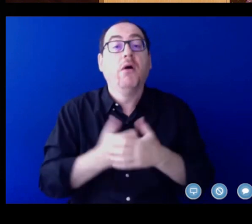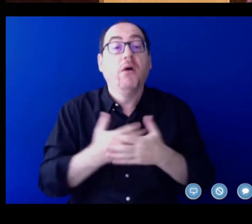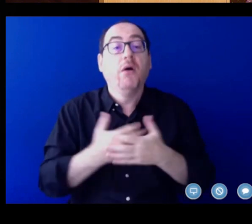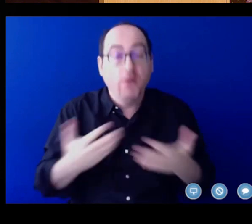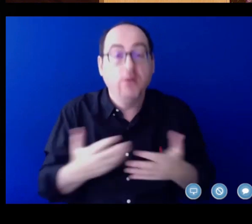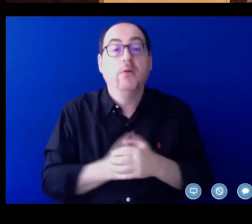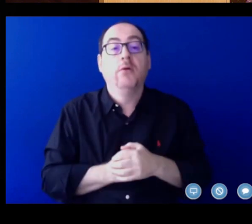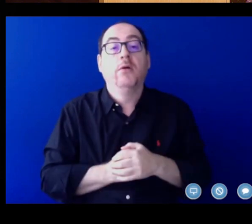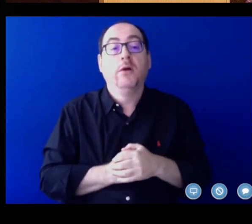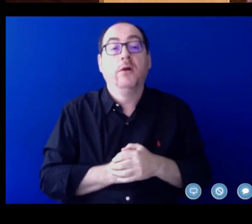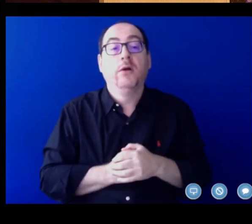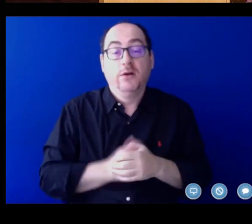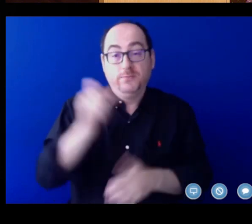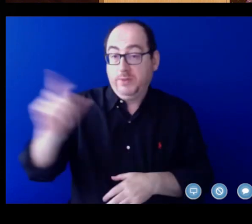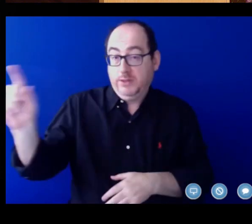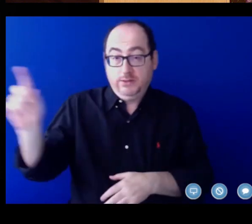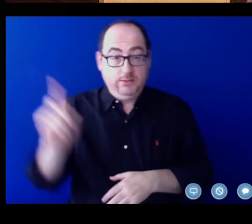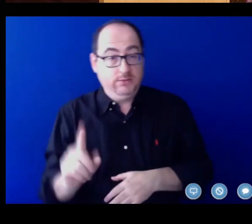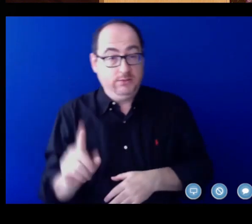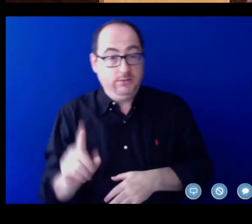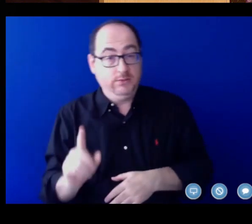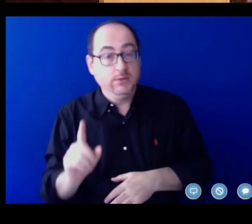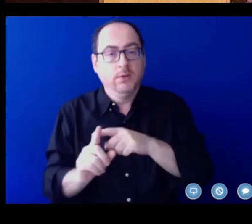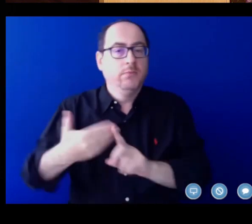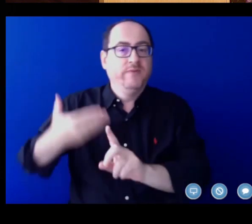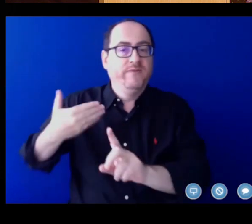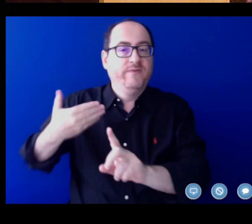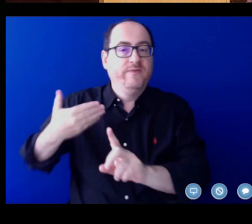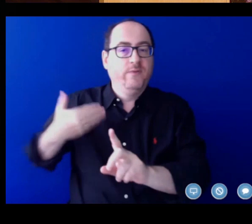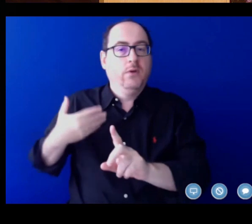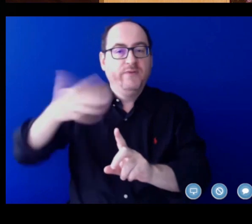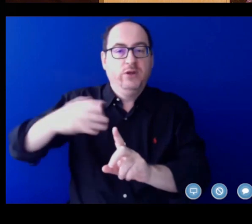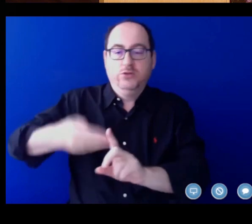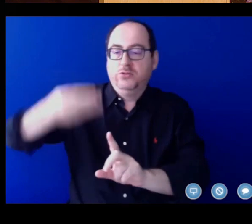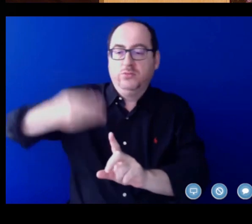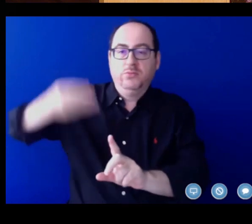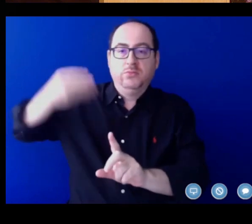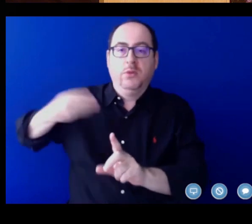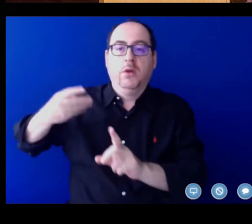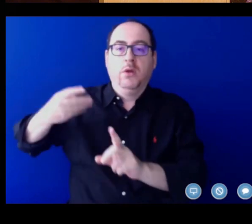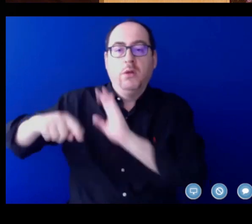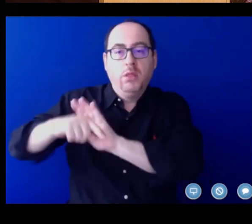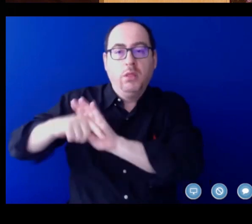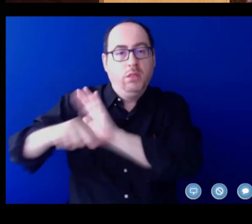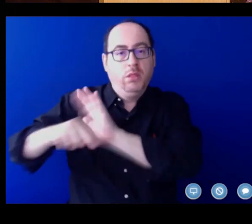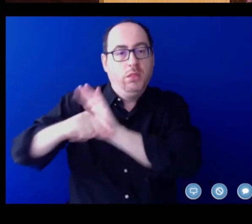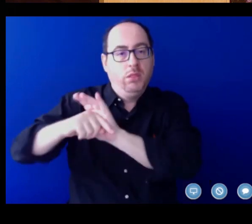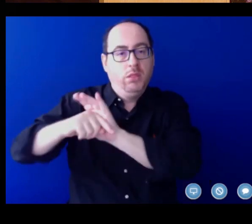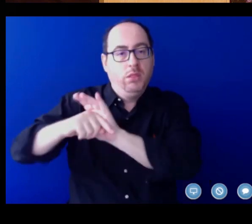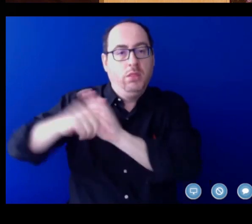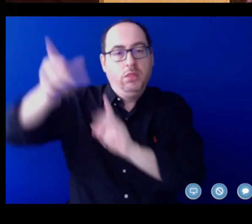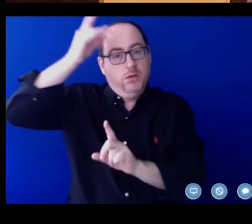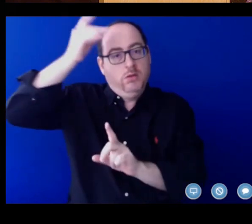This table also reminds us that there are refugees coming from many parts of the world. Whilst we might be currently focused on the situations in Syria and Iraq, for